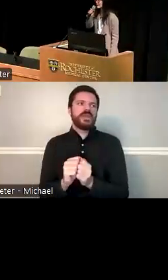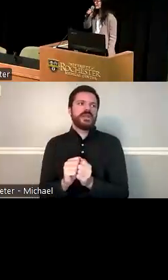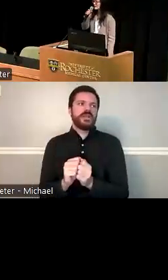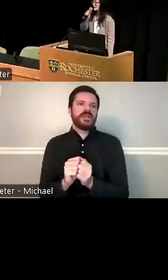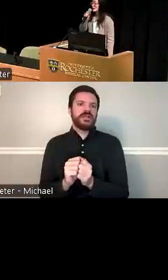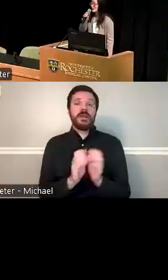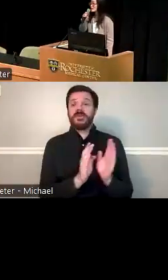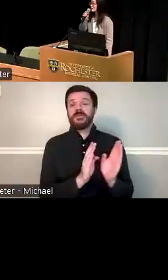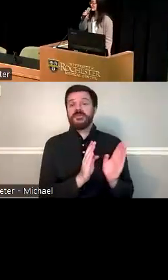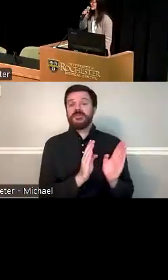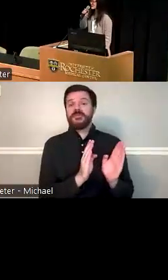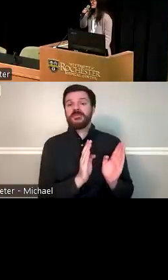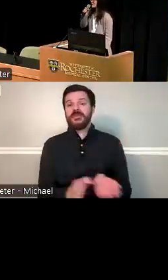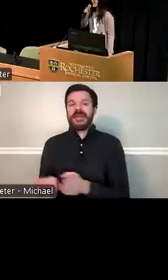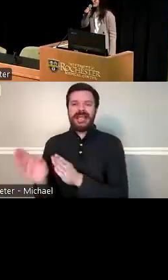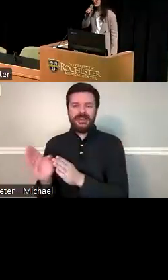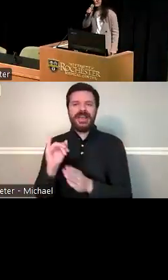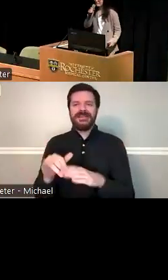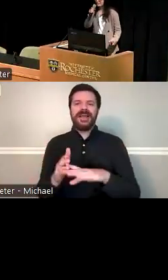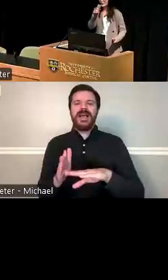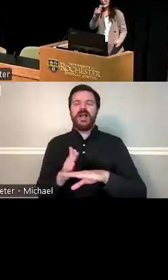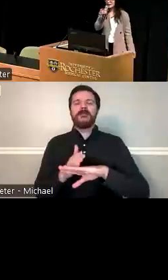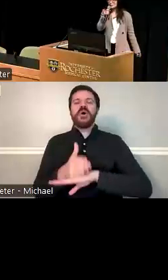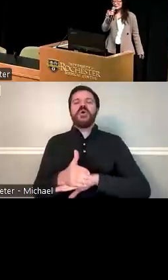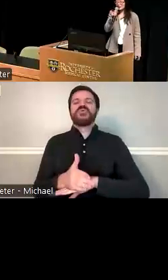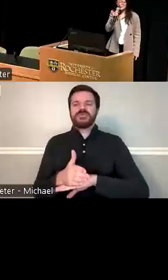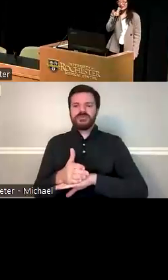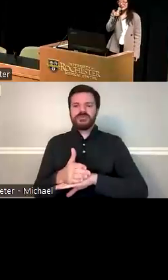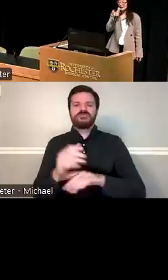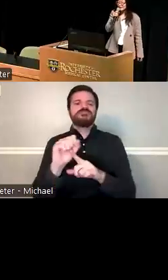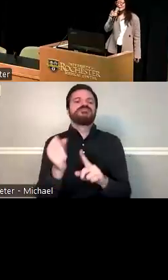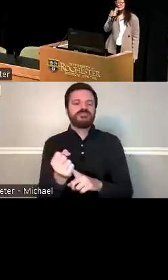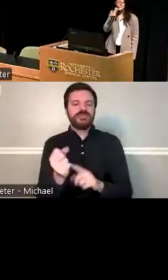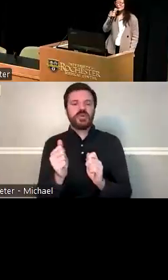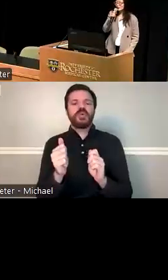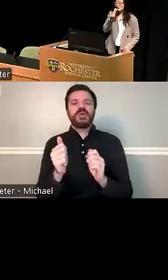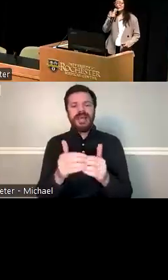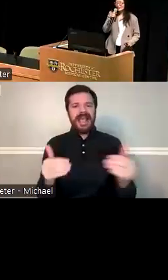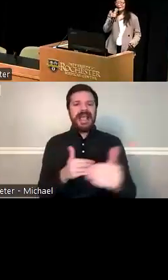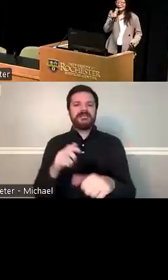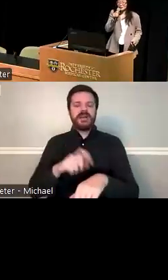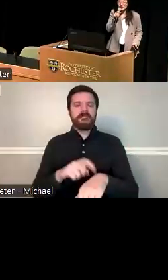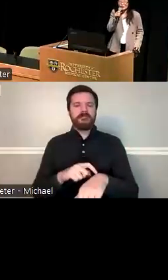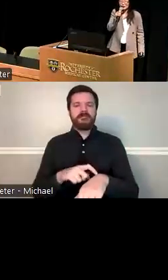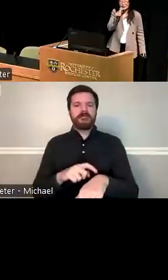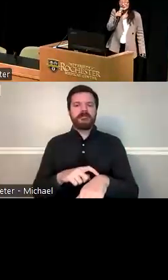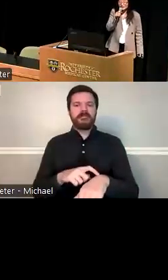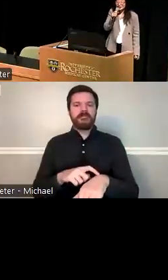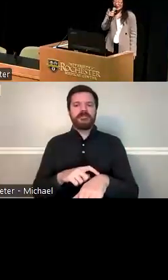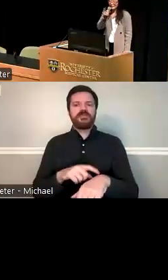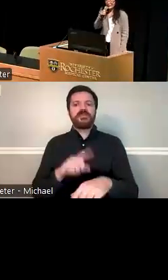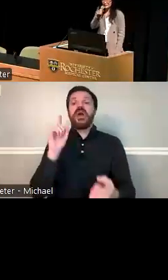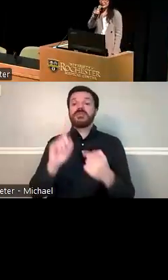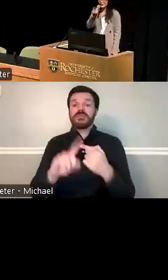preparing the postvention plan with the command ahead of time before an emergency suicide